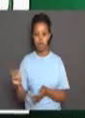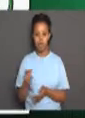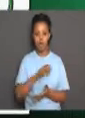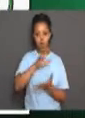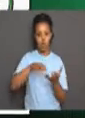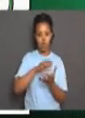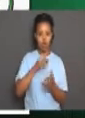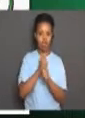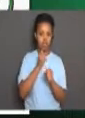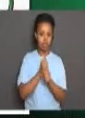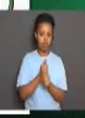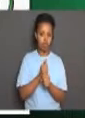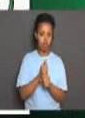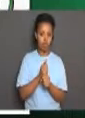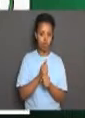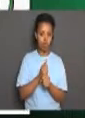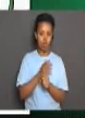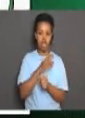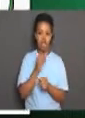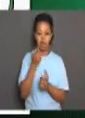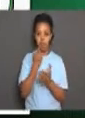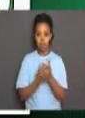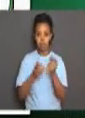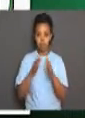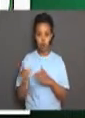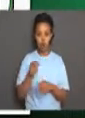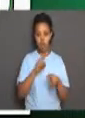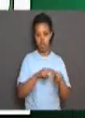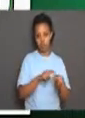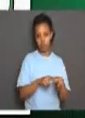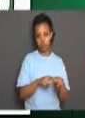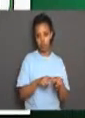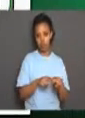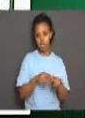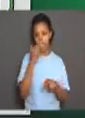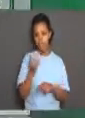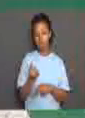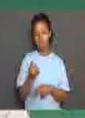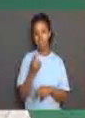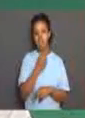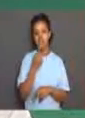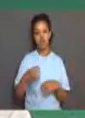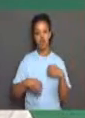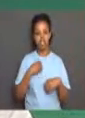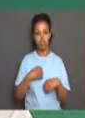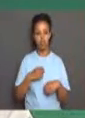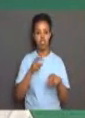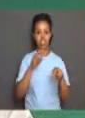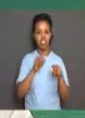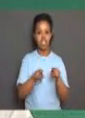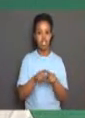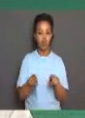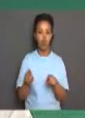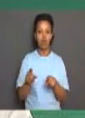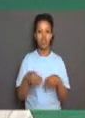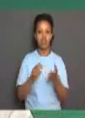compounds would have evolved independently in widely different organisms. Further studies